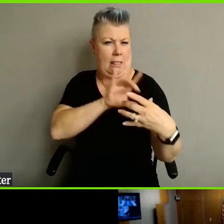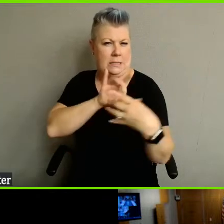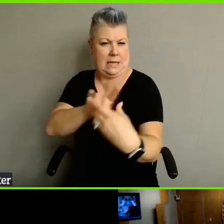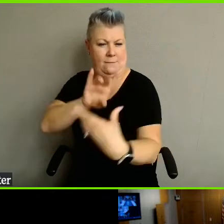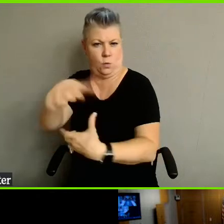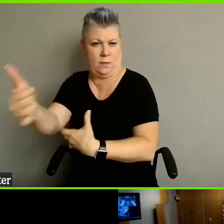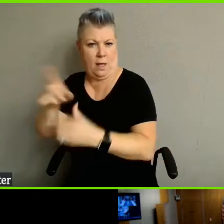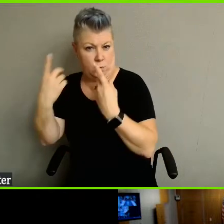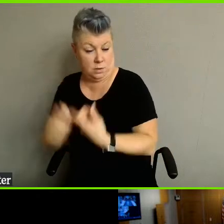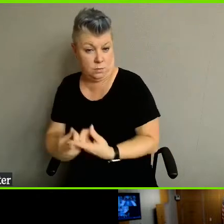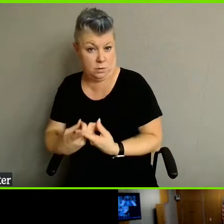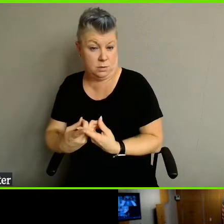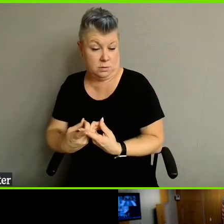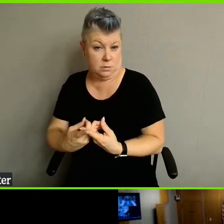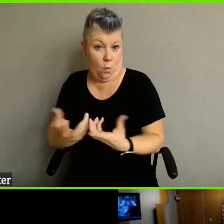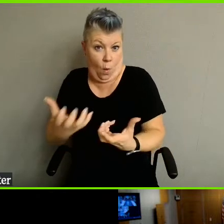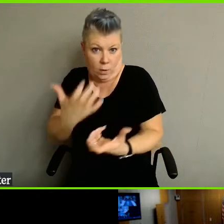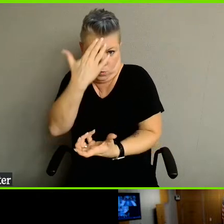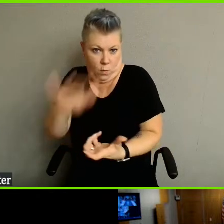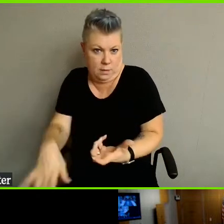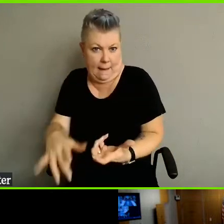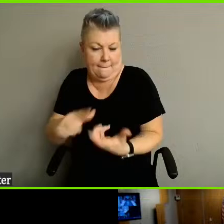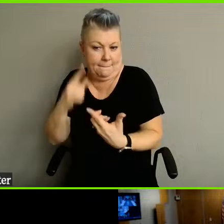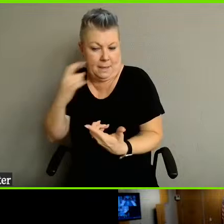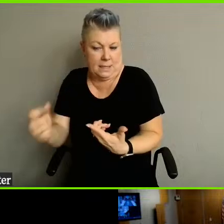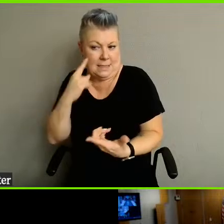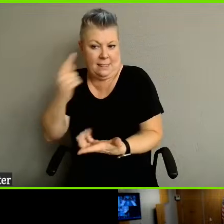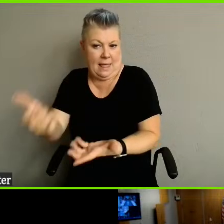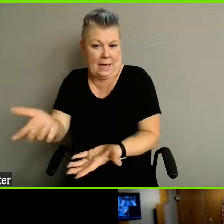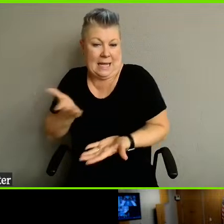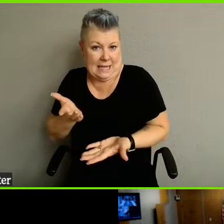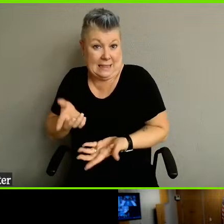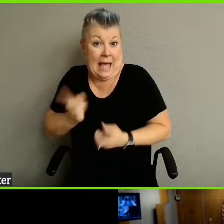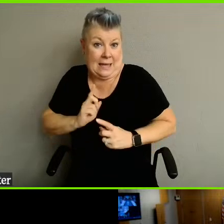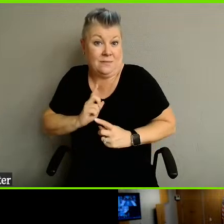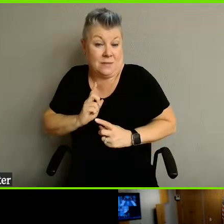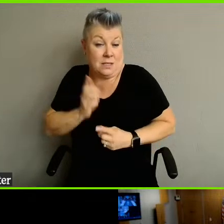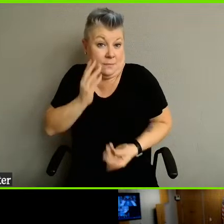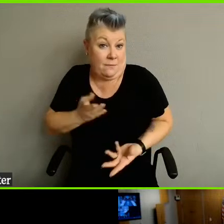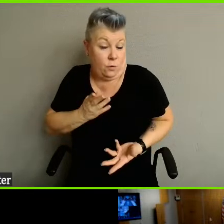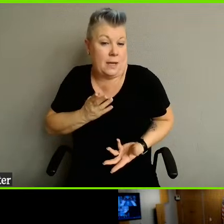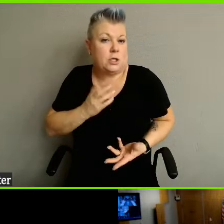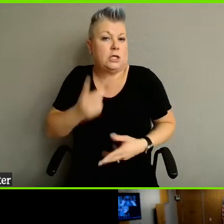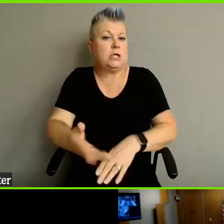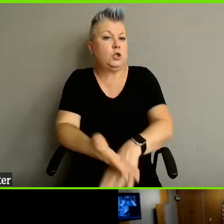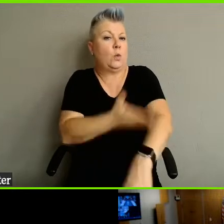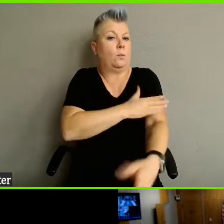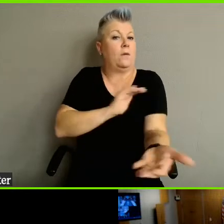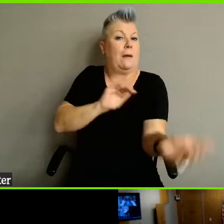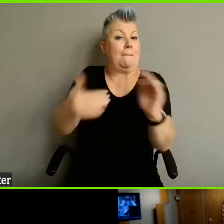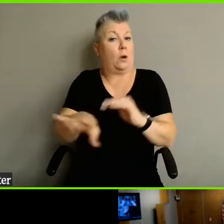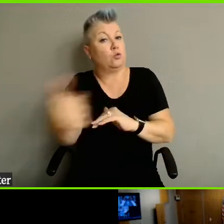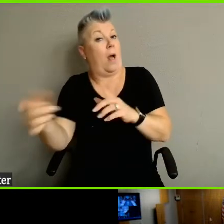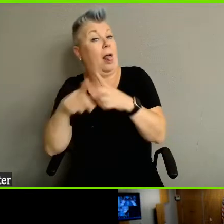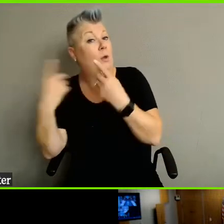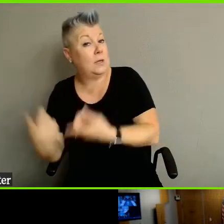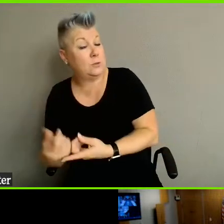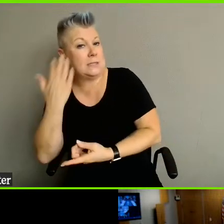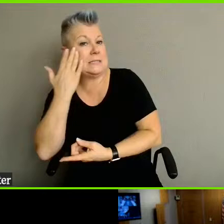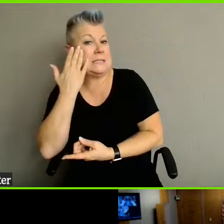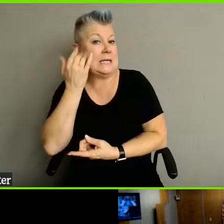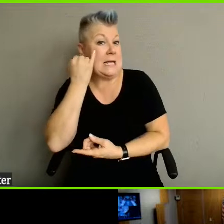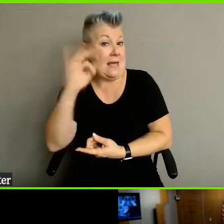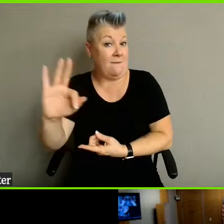other districts, because that gives you some information as far as did you improve in comparison to the other districts. If everybody goes